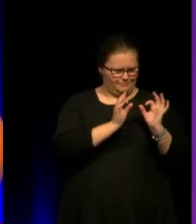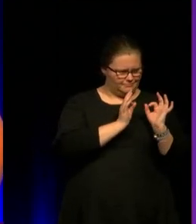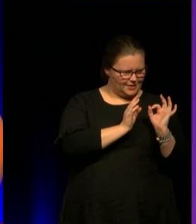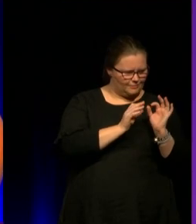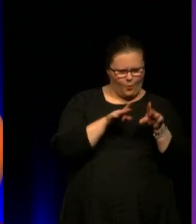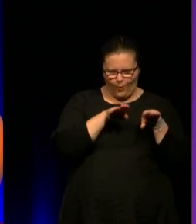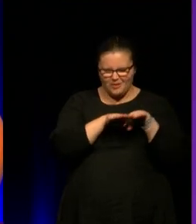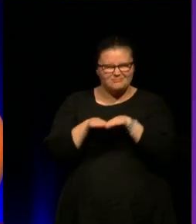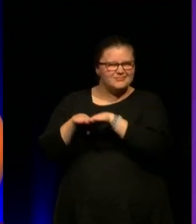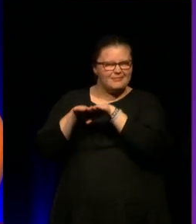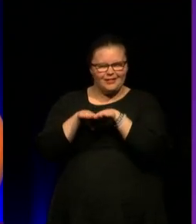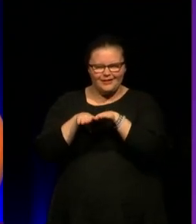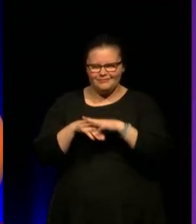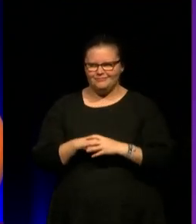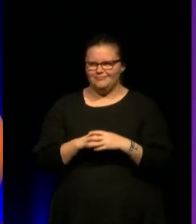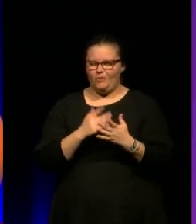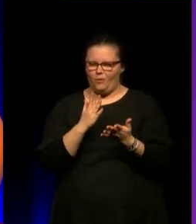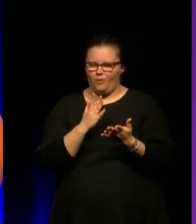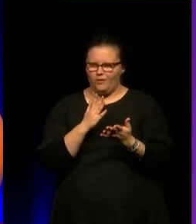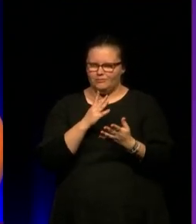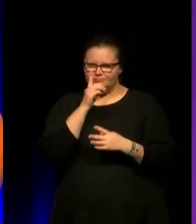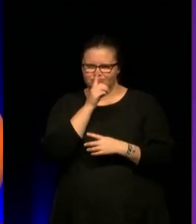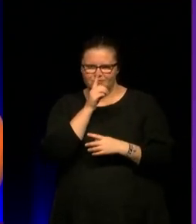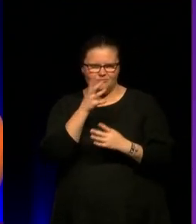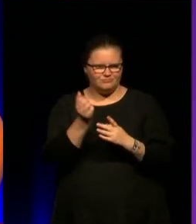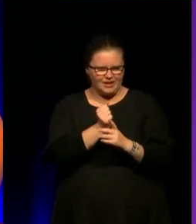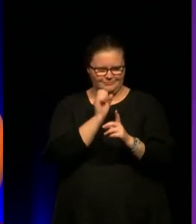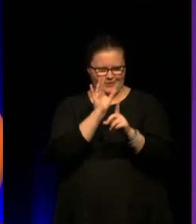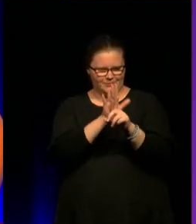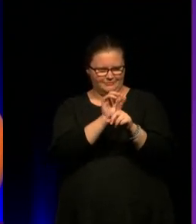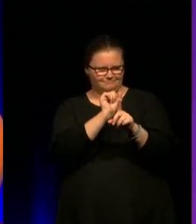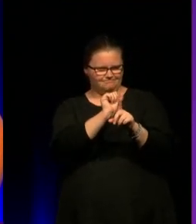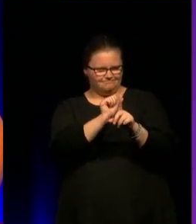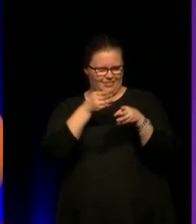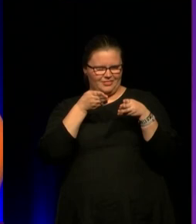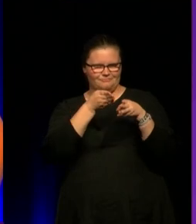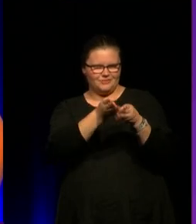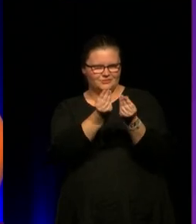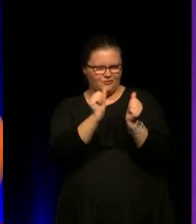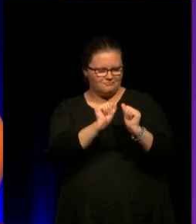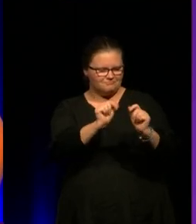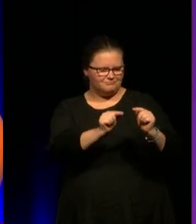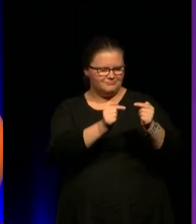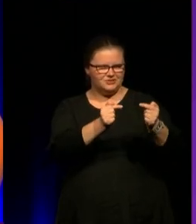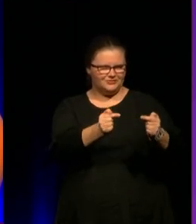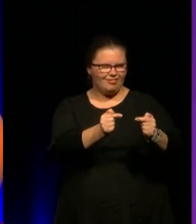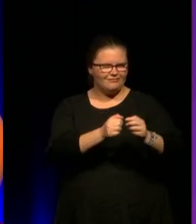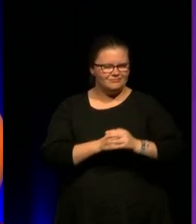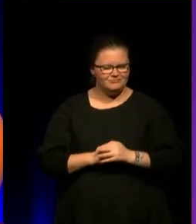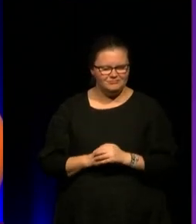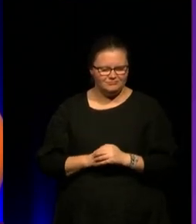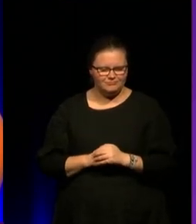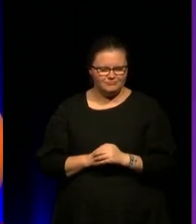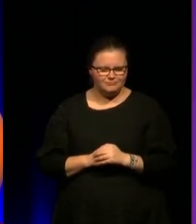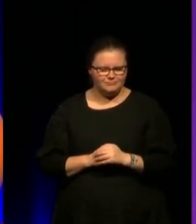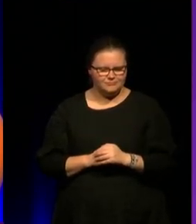And that's really for people to go on their own journey for that and to solve their own challenges and to find ways.